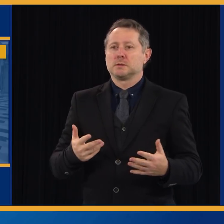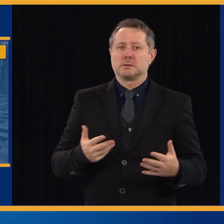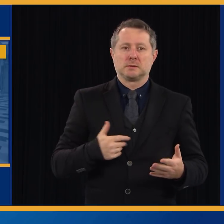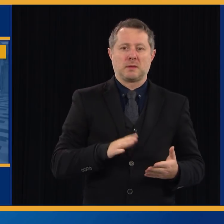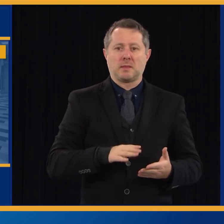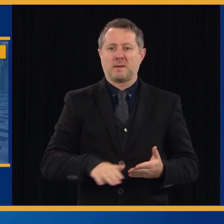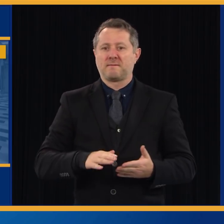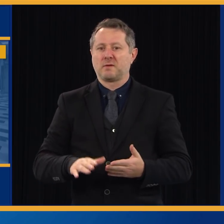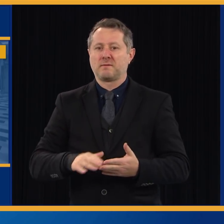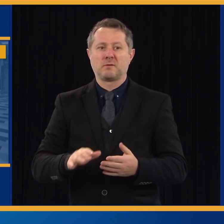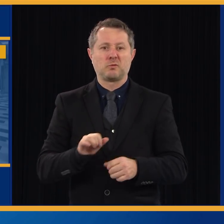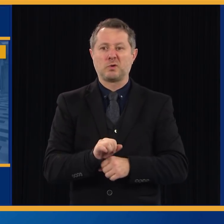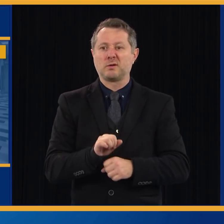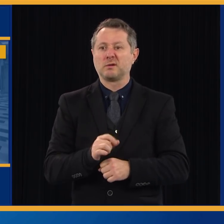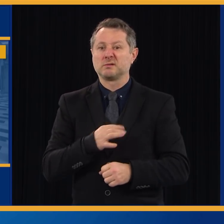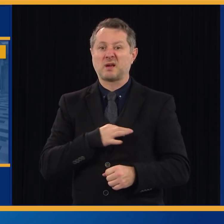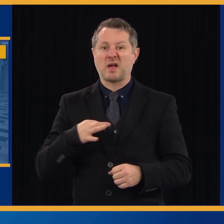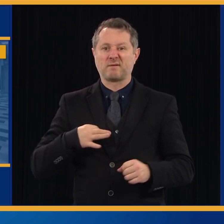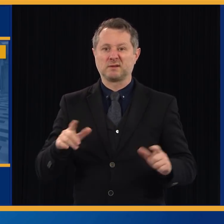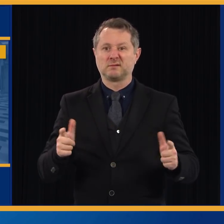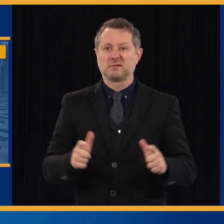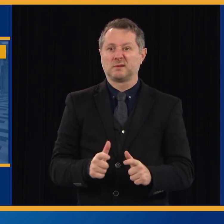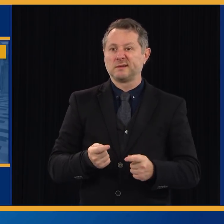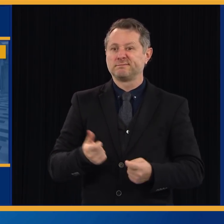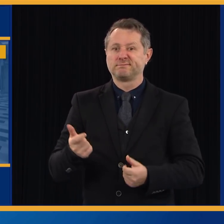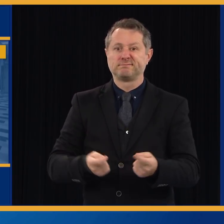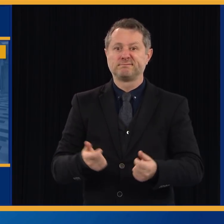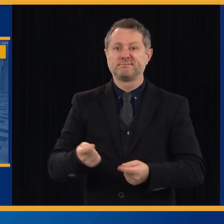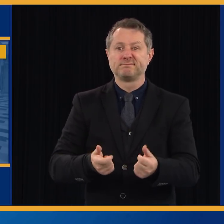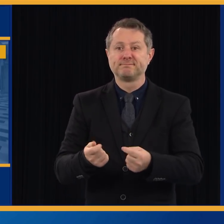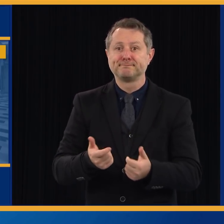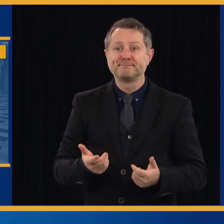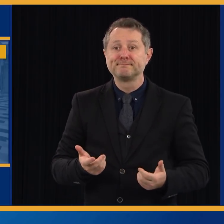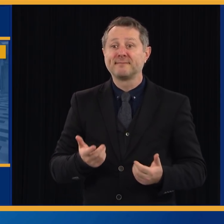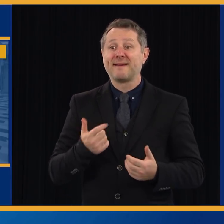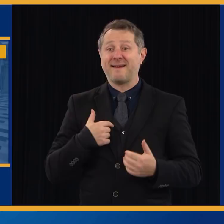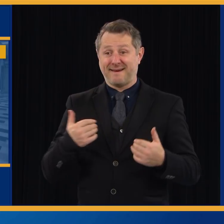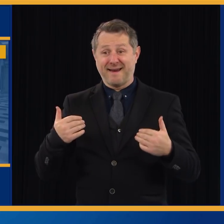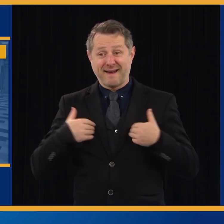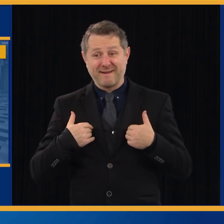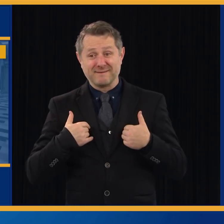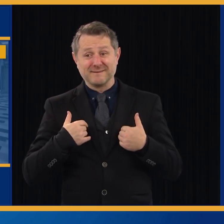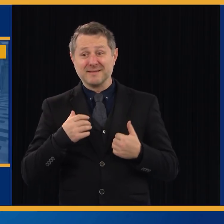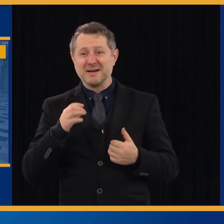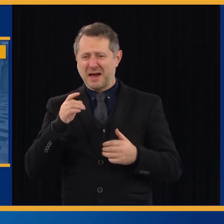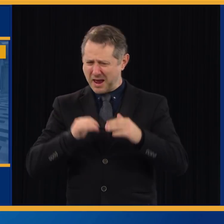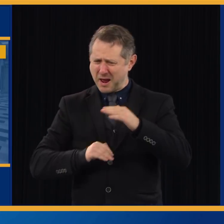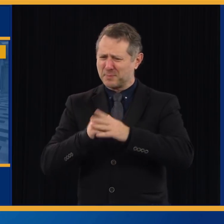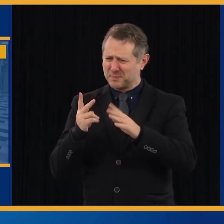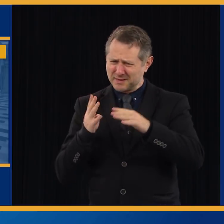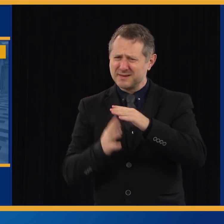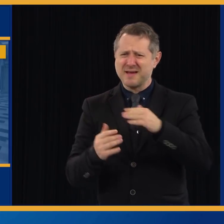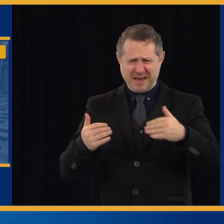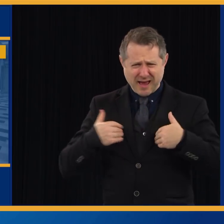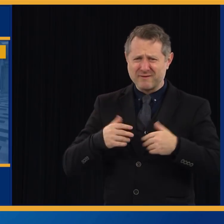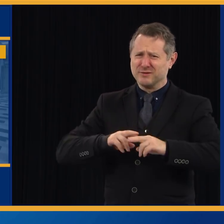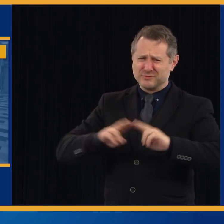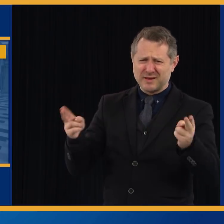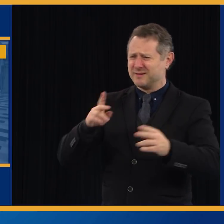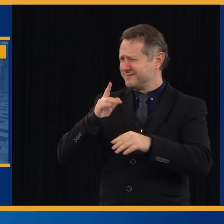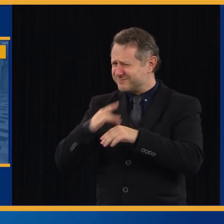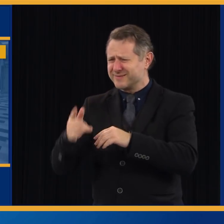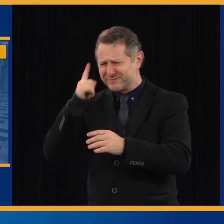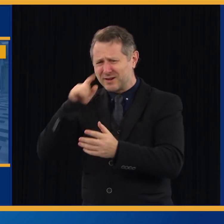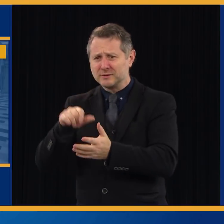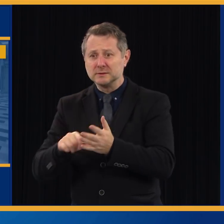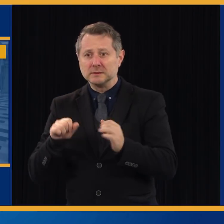quiet, and they have that capacity, and capacity for the virus is not an issue, we're going to